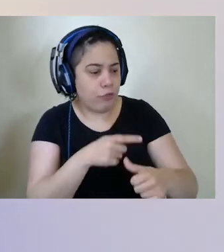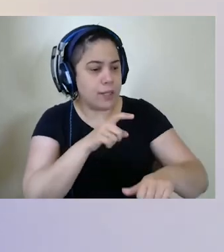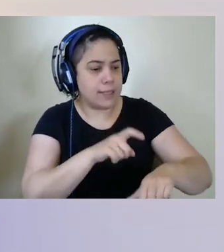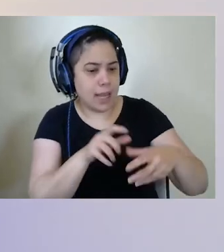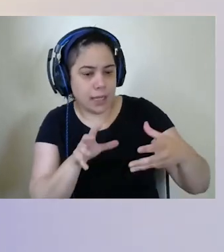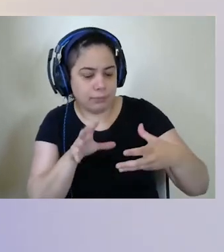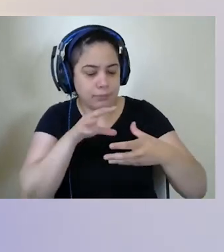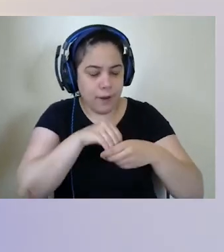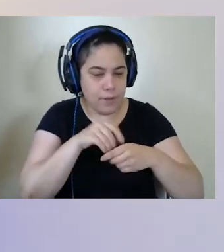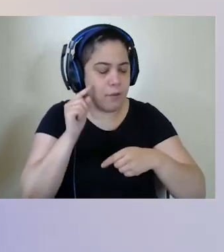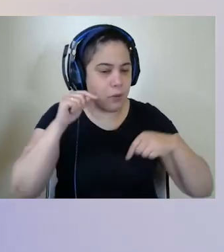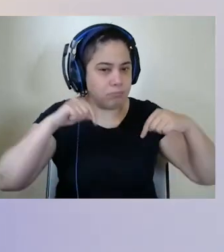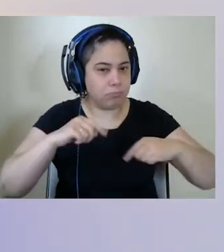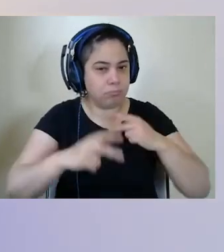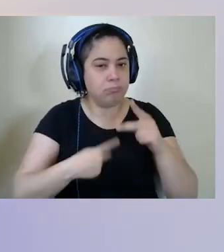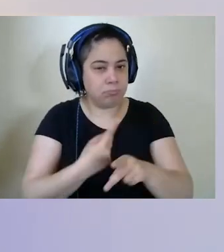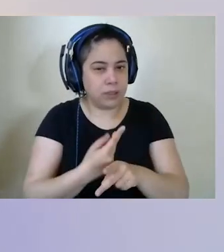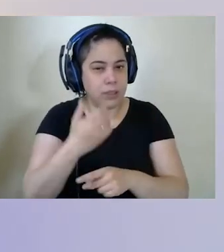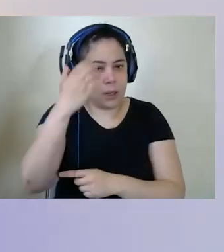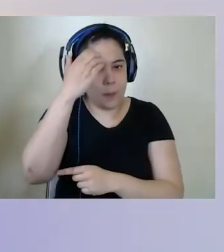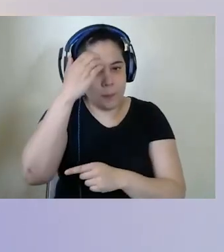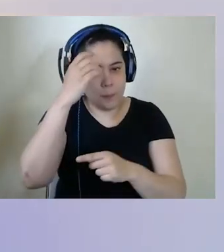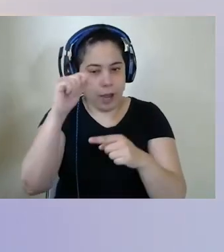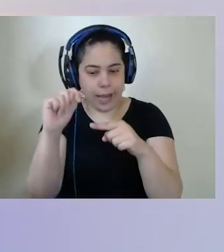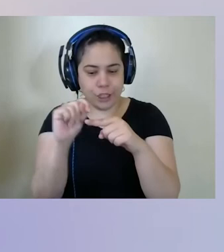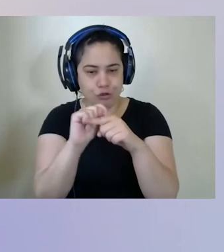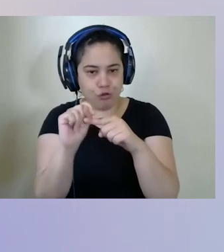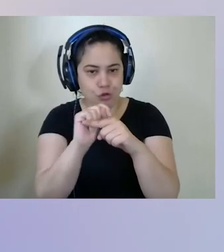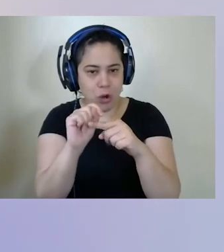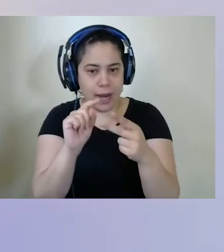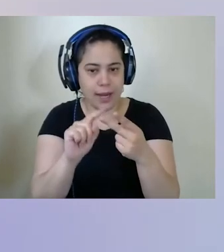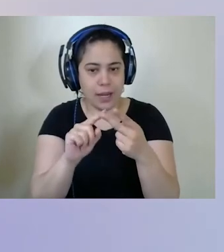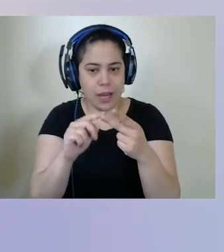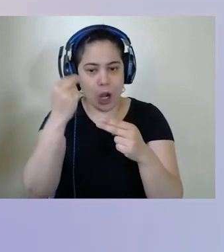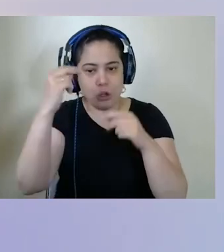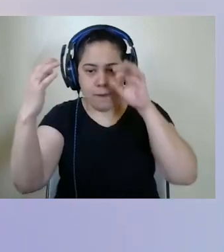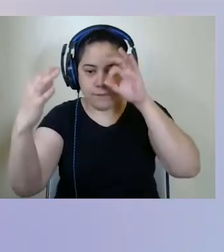in this combination of brain training, neurofeedback, and psychotherapy?